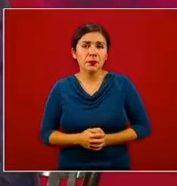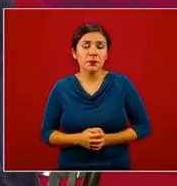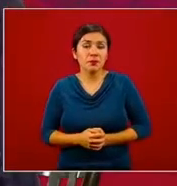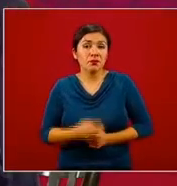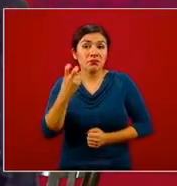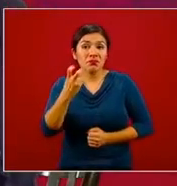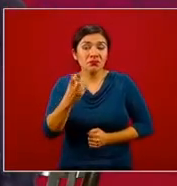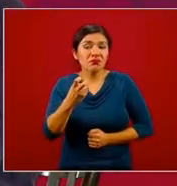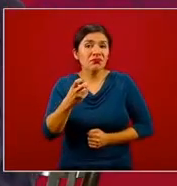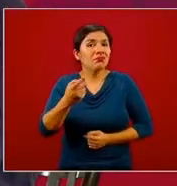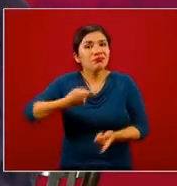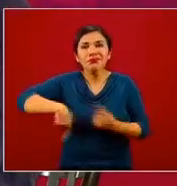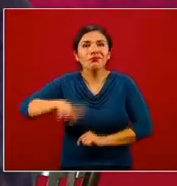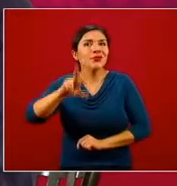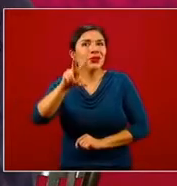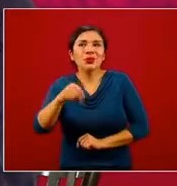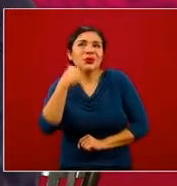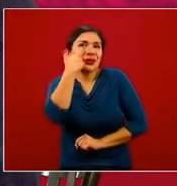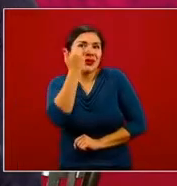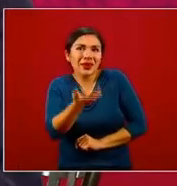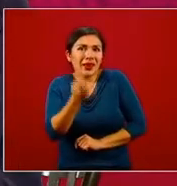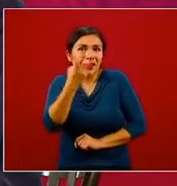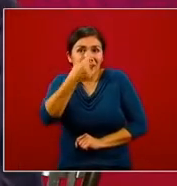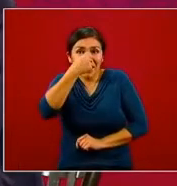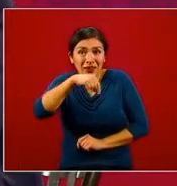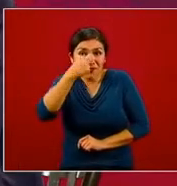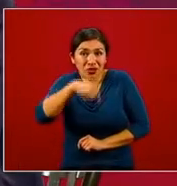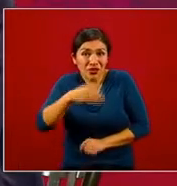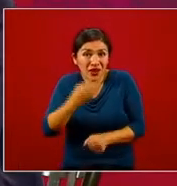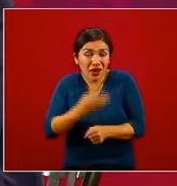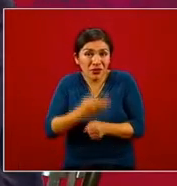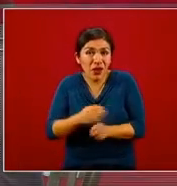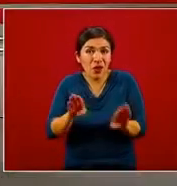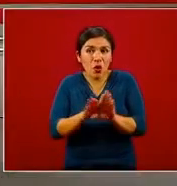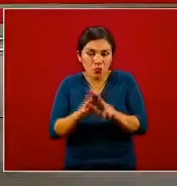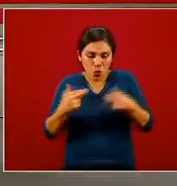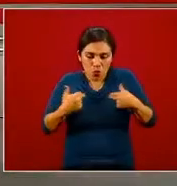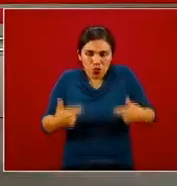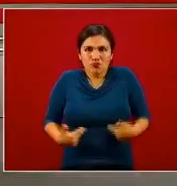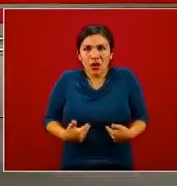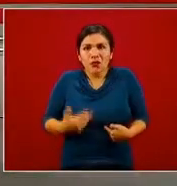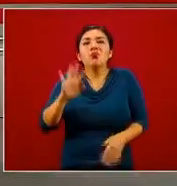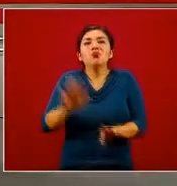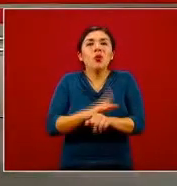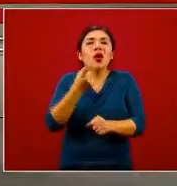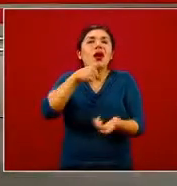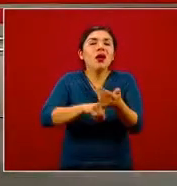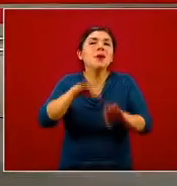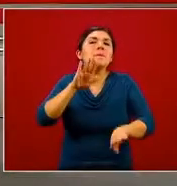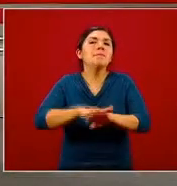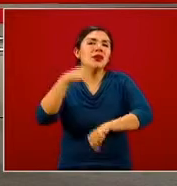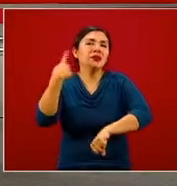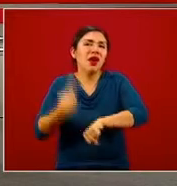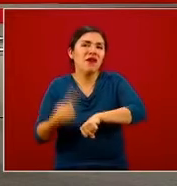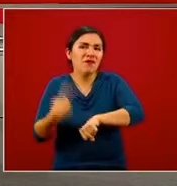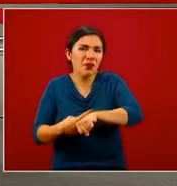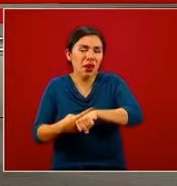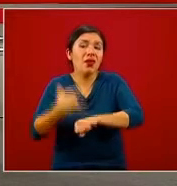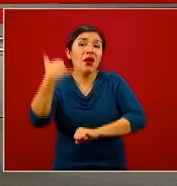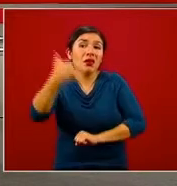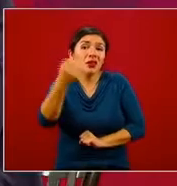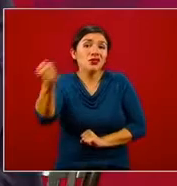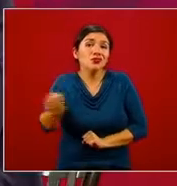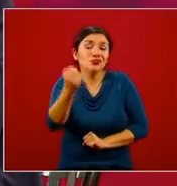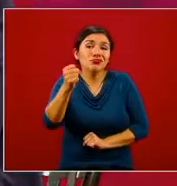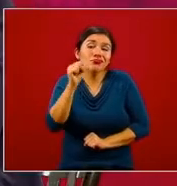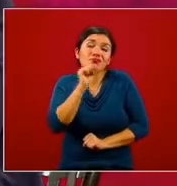about thousands of years, but at least centuries. But we can guarantee it's going to happen. It's an undesirable